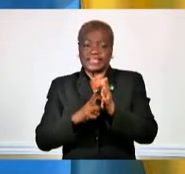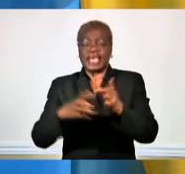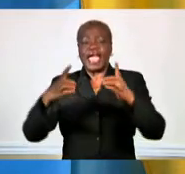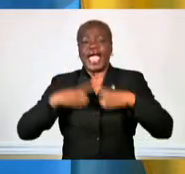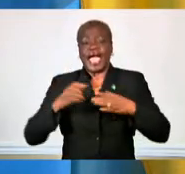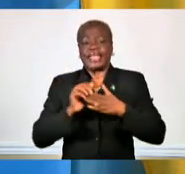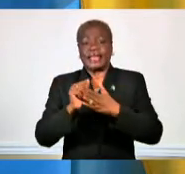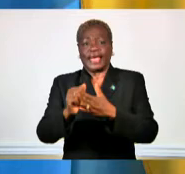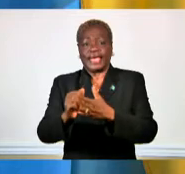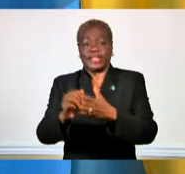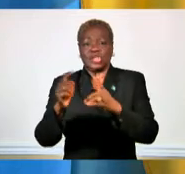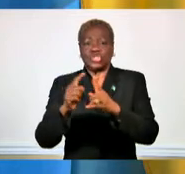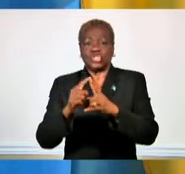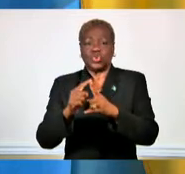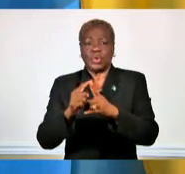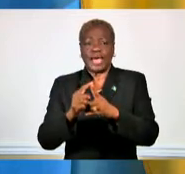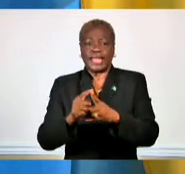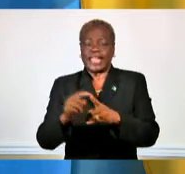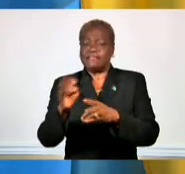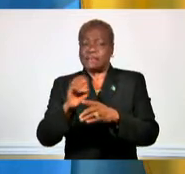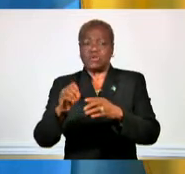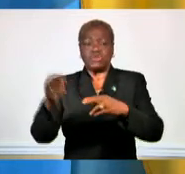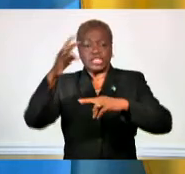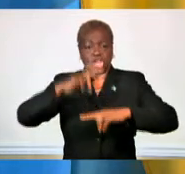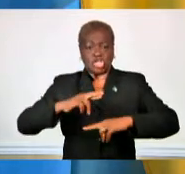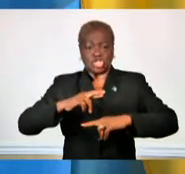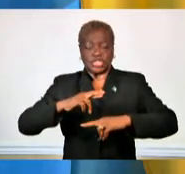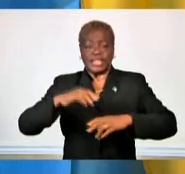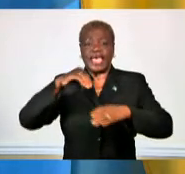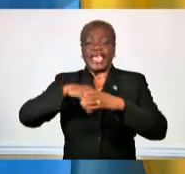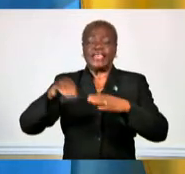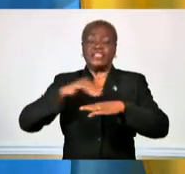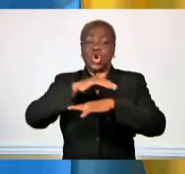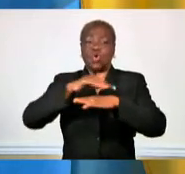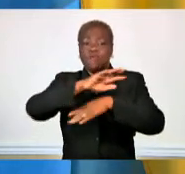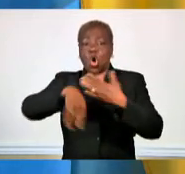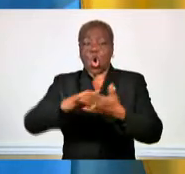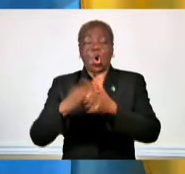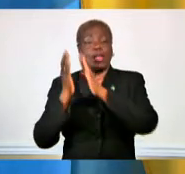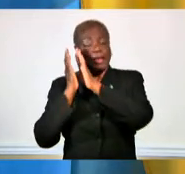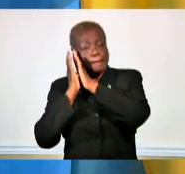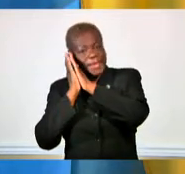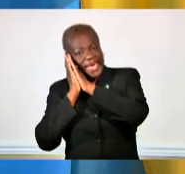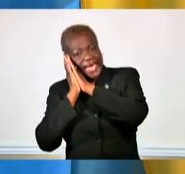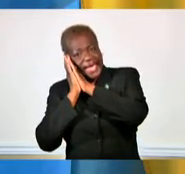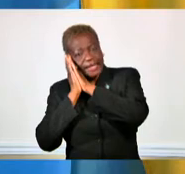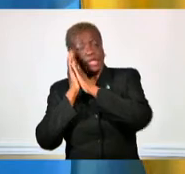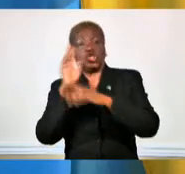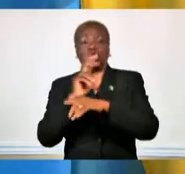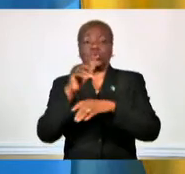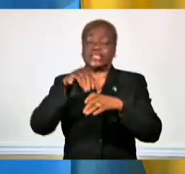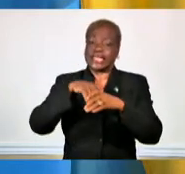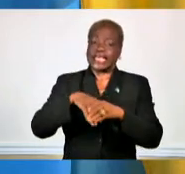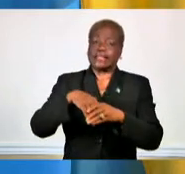led to an inevitable reduction in the overall bed complement at Princess Margaret